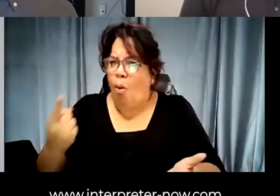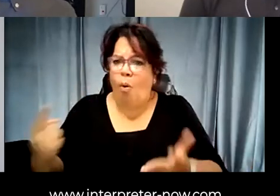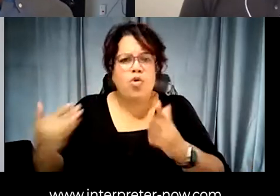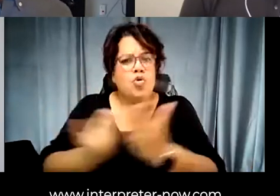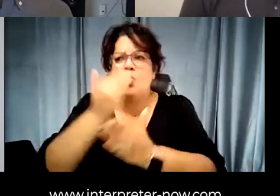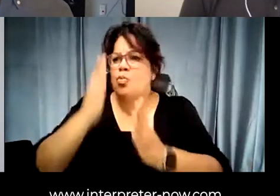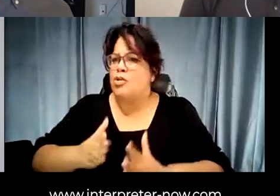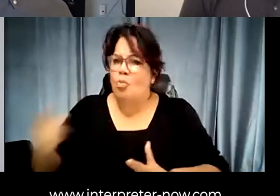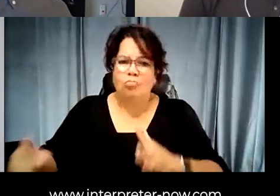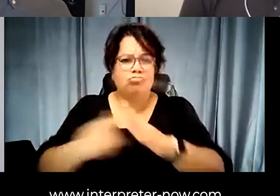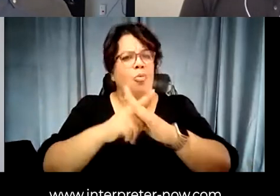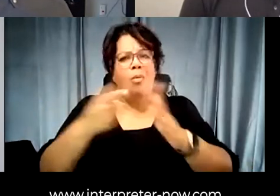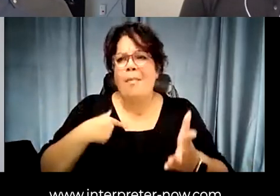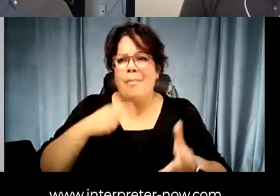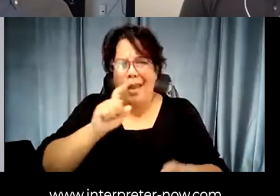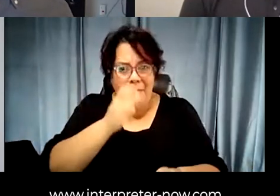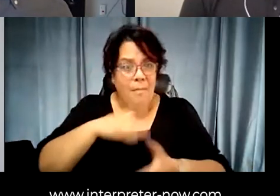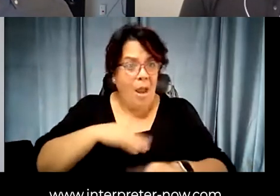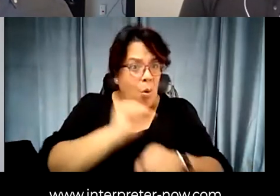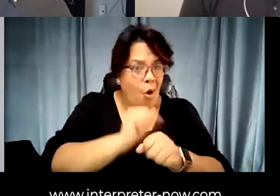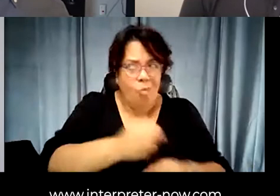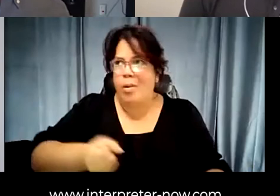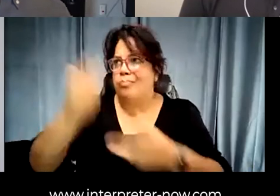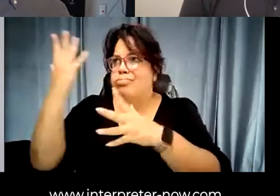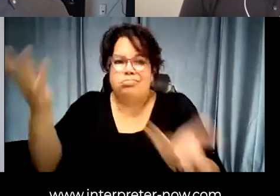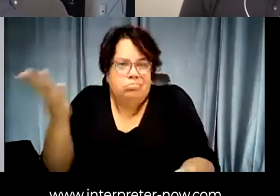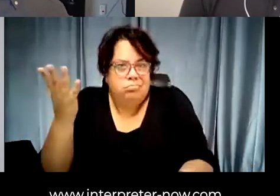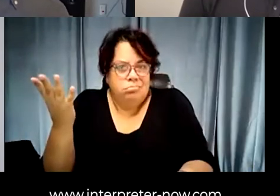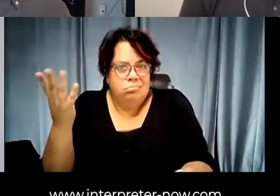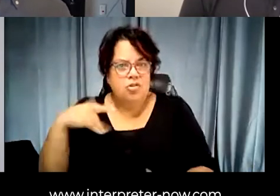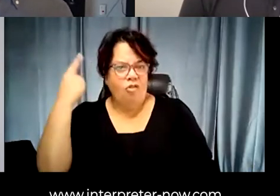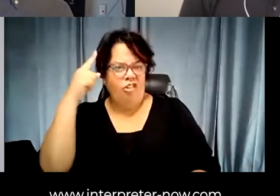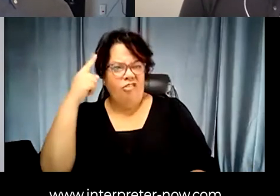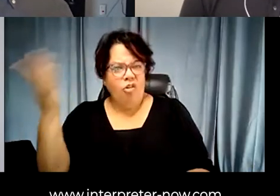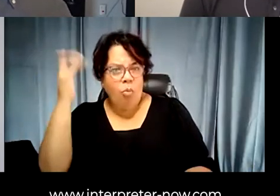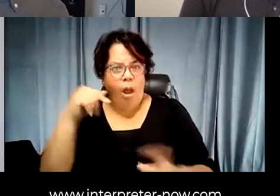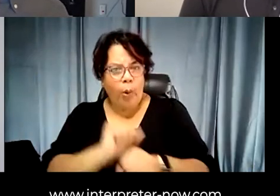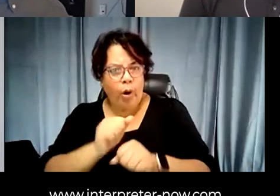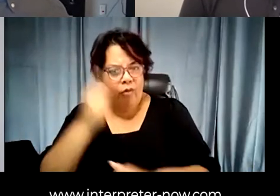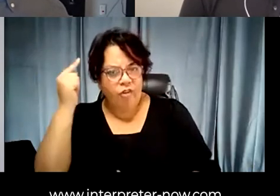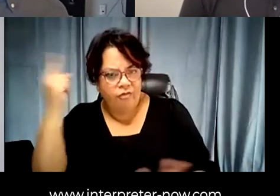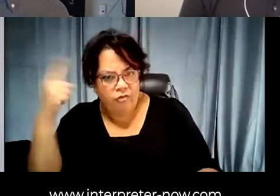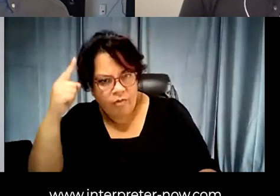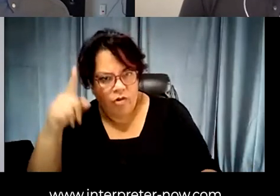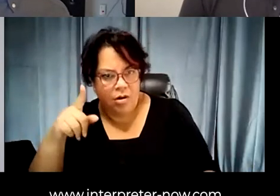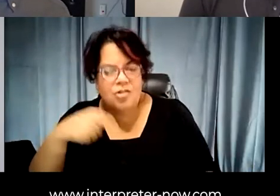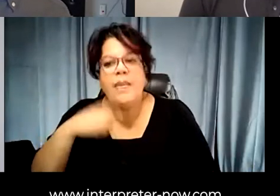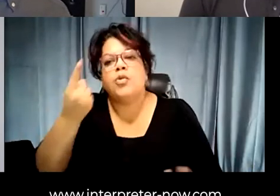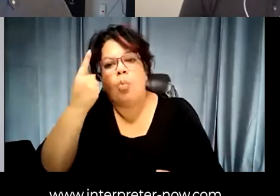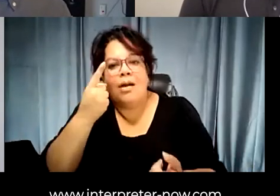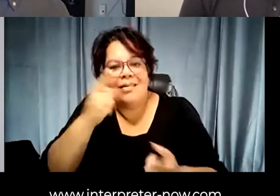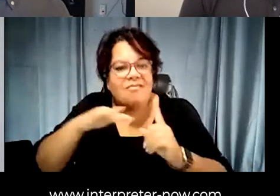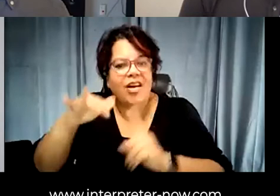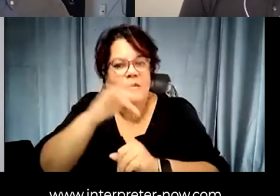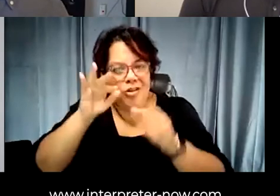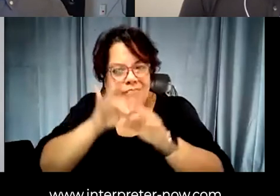work out the window and make me work on something new? And so that was like one example where I could see maybe the environment, some of the environmental factors